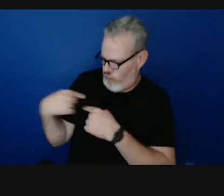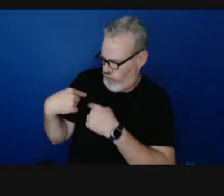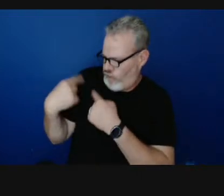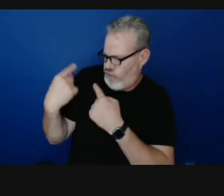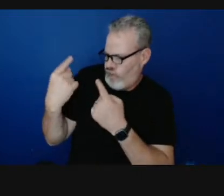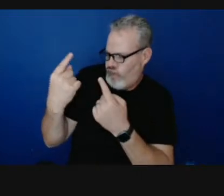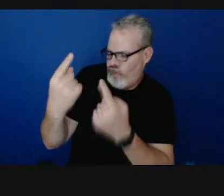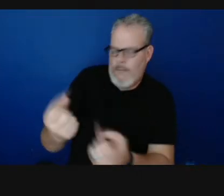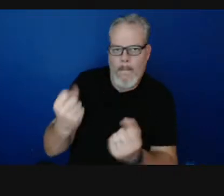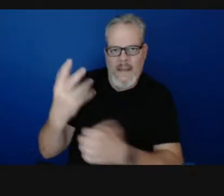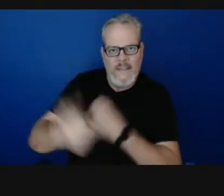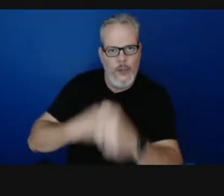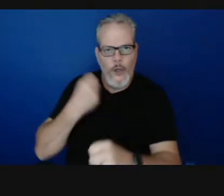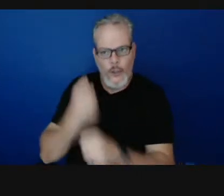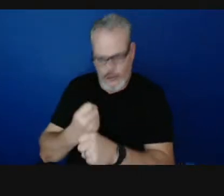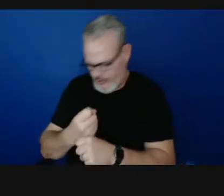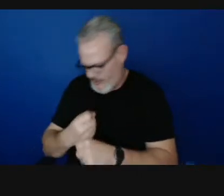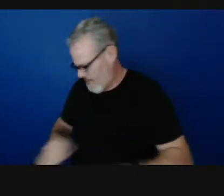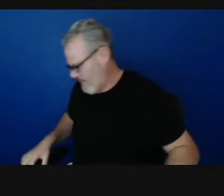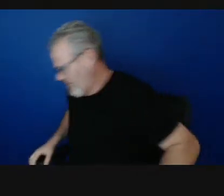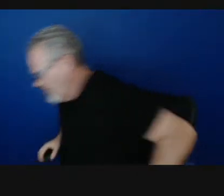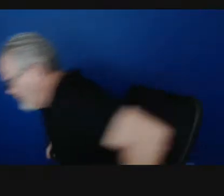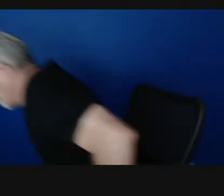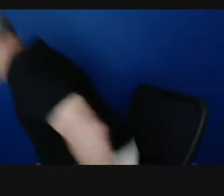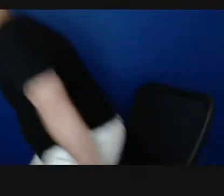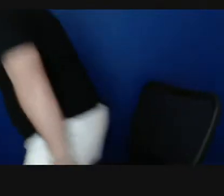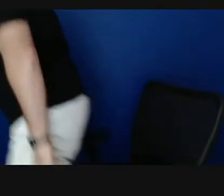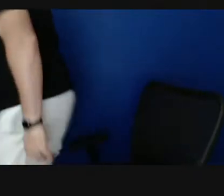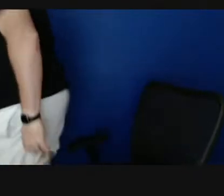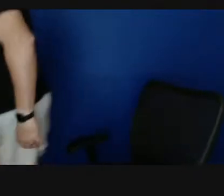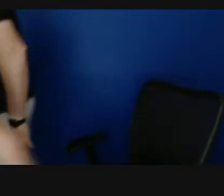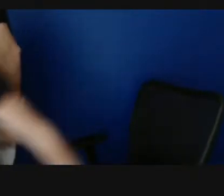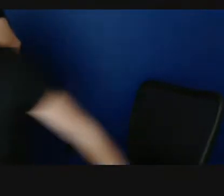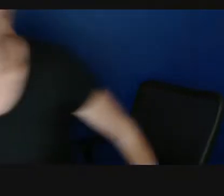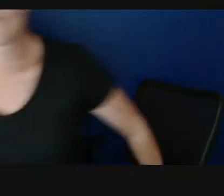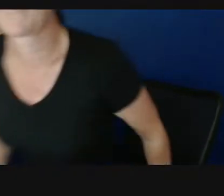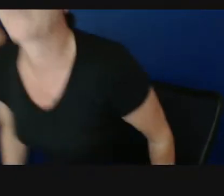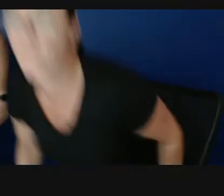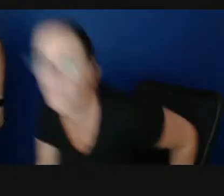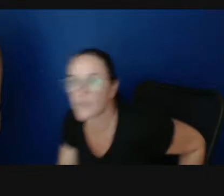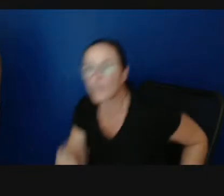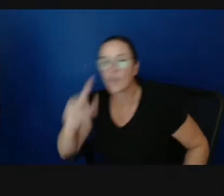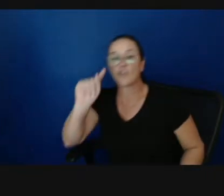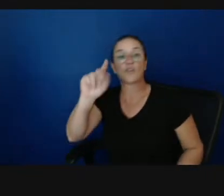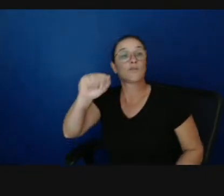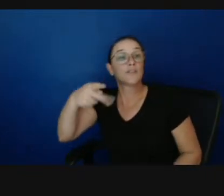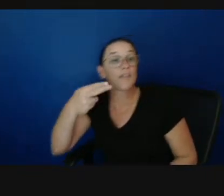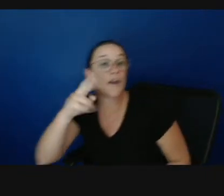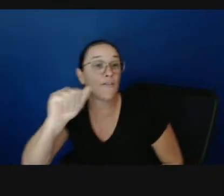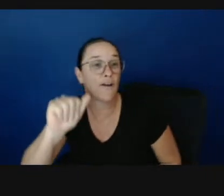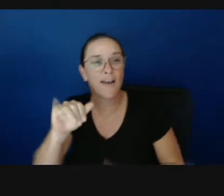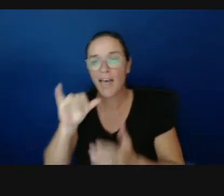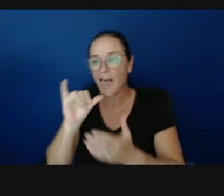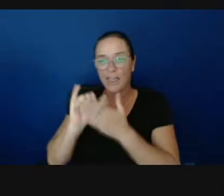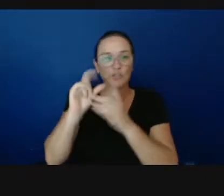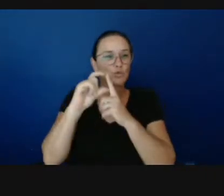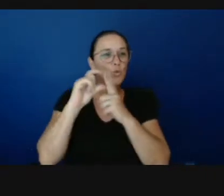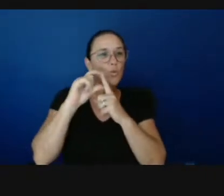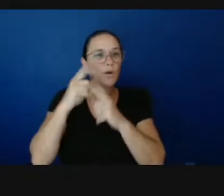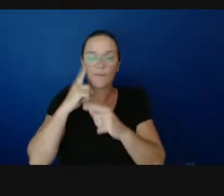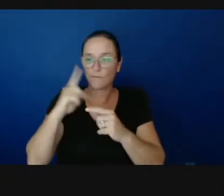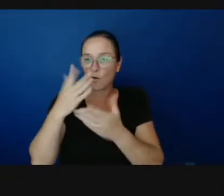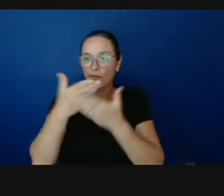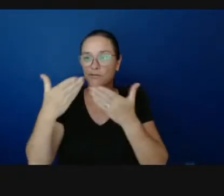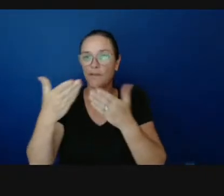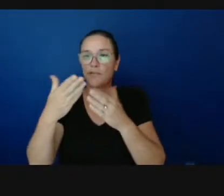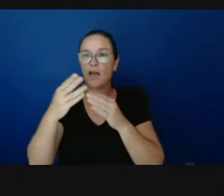there. It also built up, and so tephra is just a word for lava material that is ejected and travels through the air before